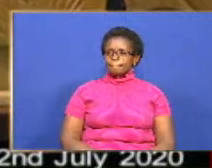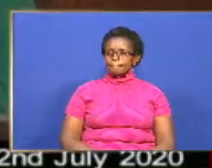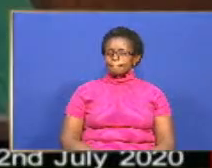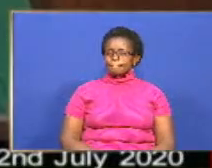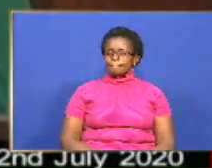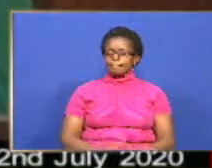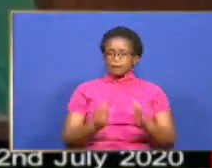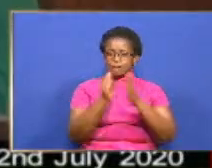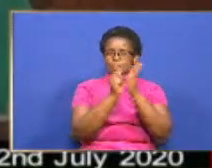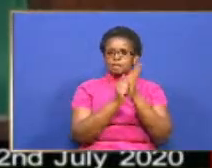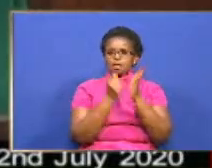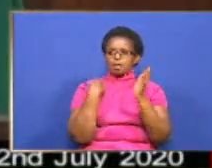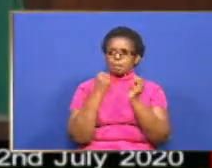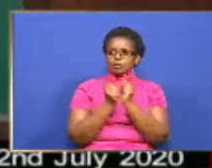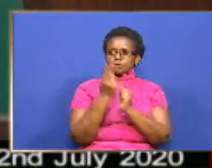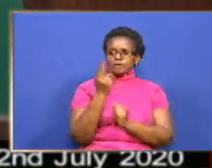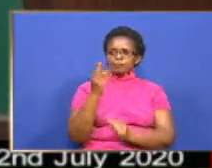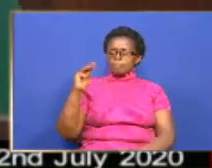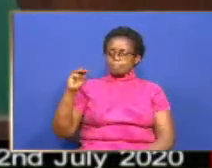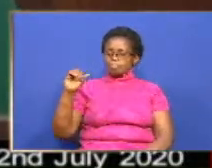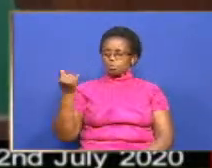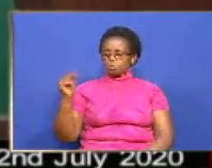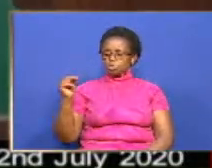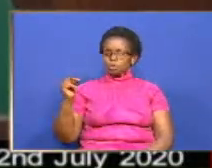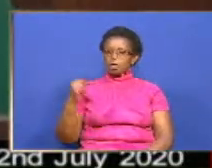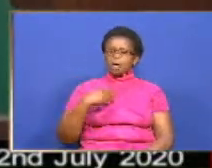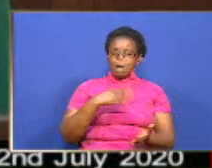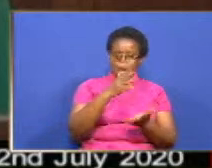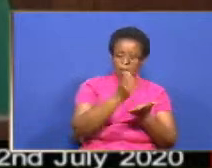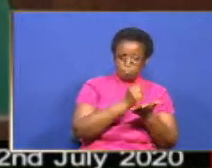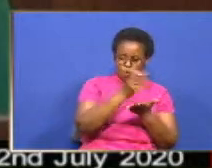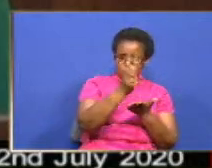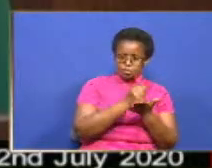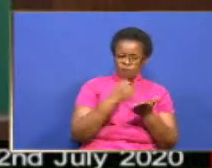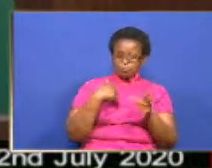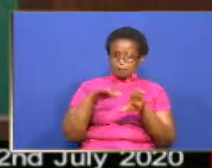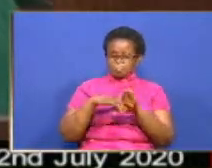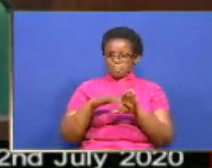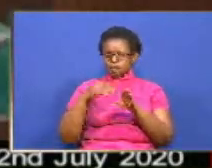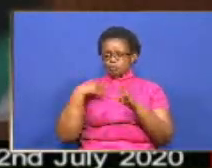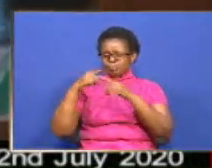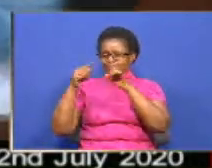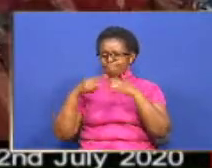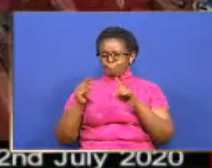Order number 12, motion. Appointment of members to various committees.